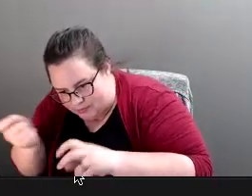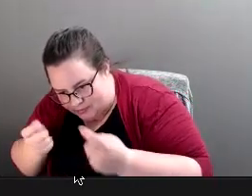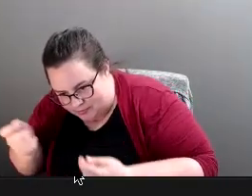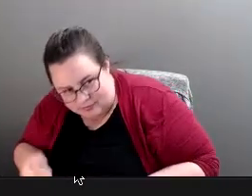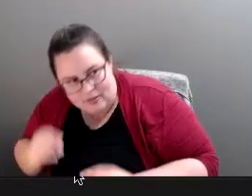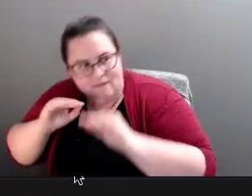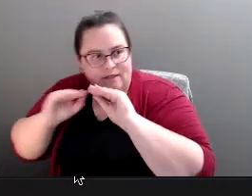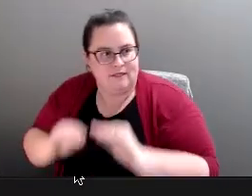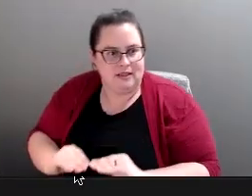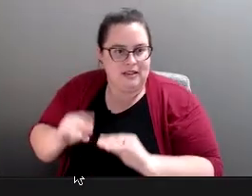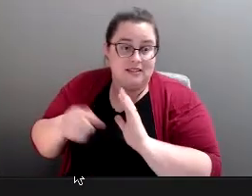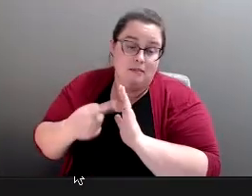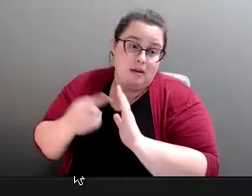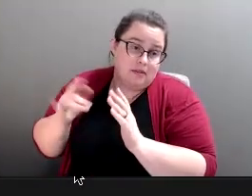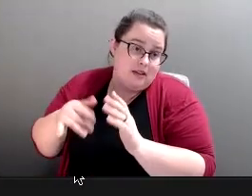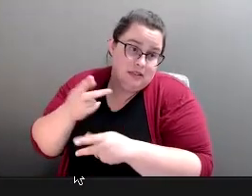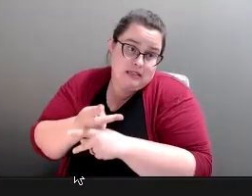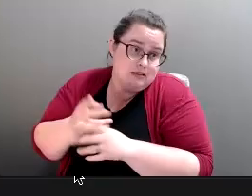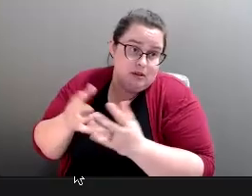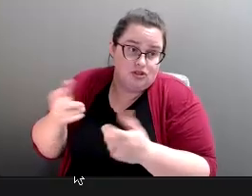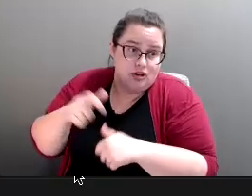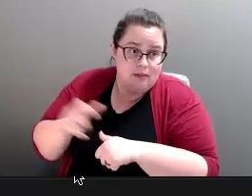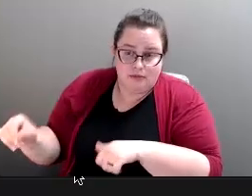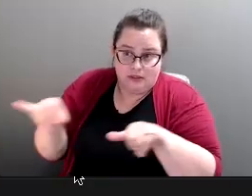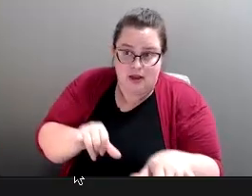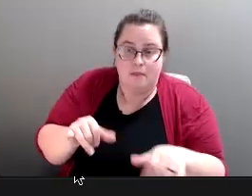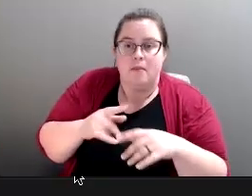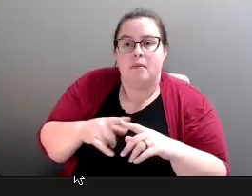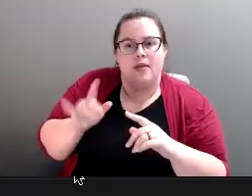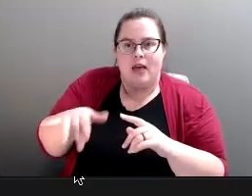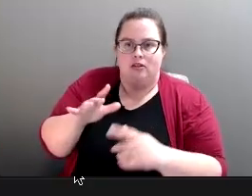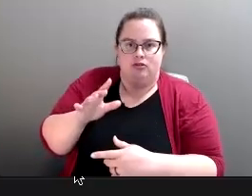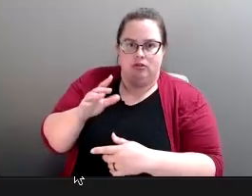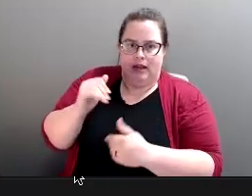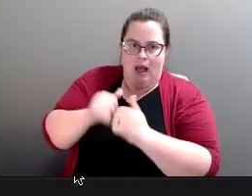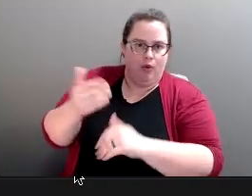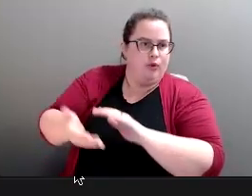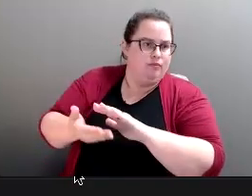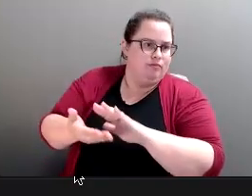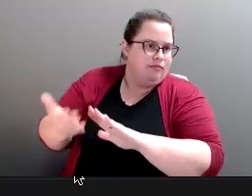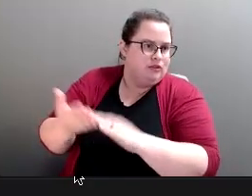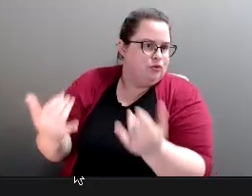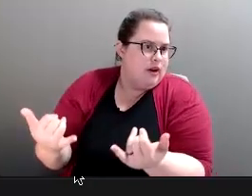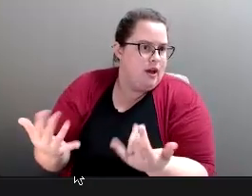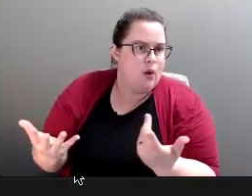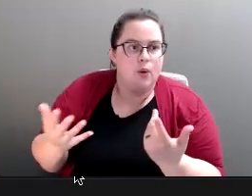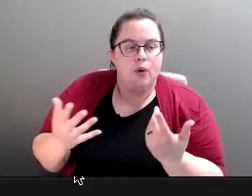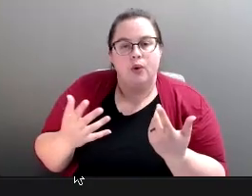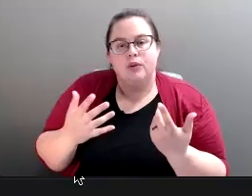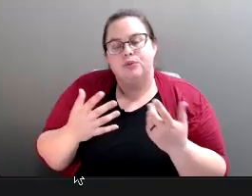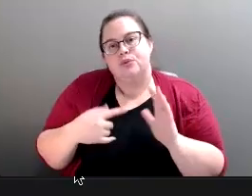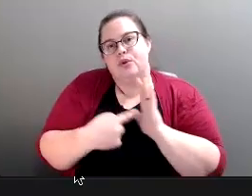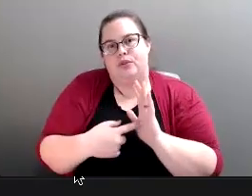you just as long as doing the ramp up. And that's just the nature of these things right now. You have, and like the idea of